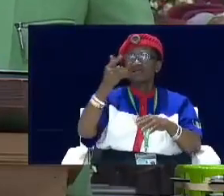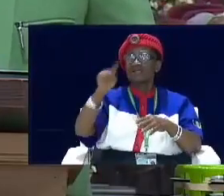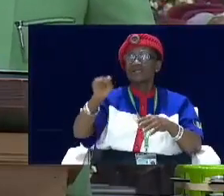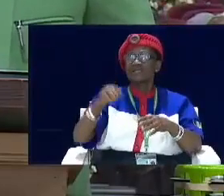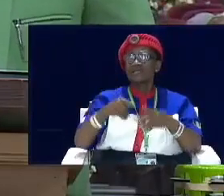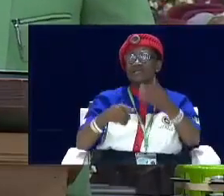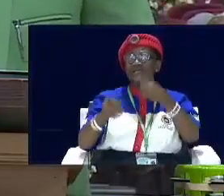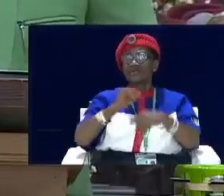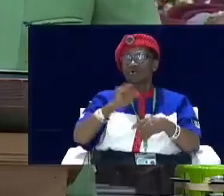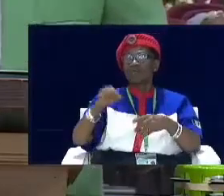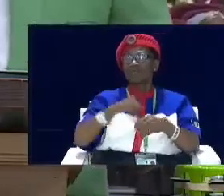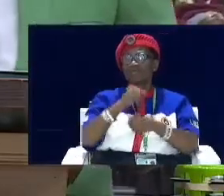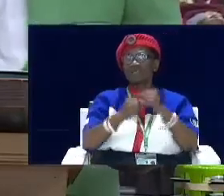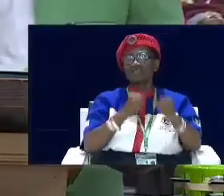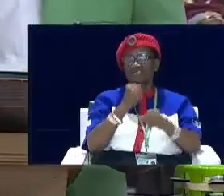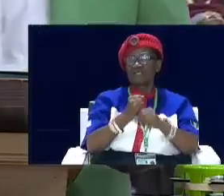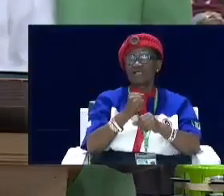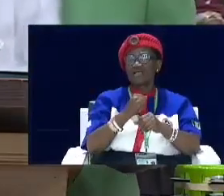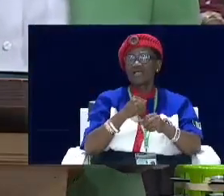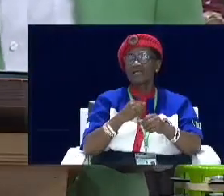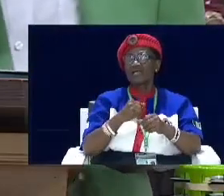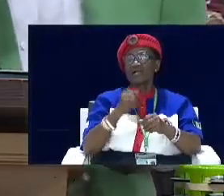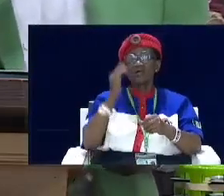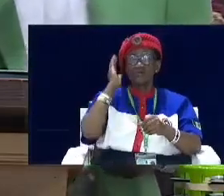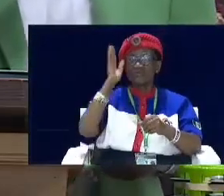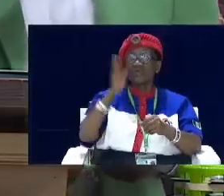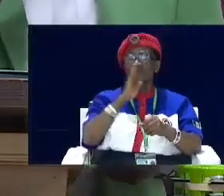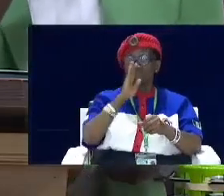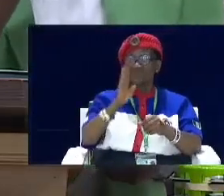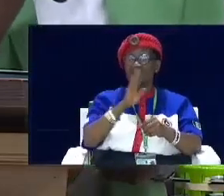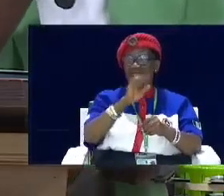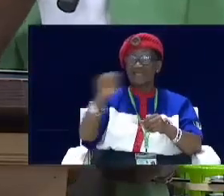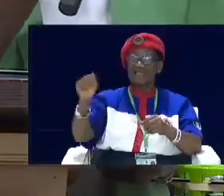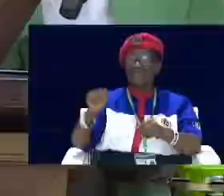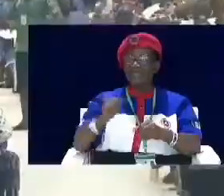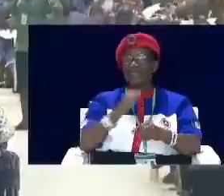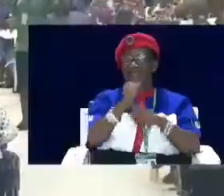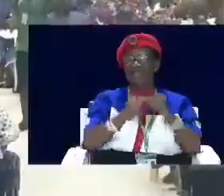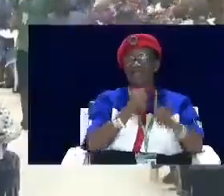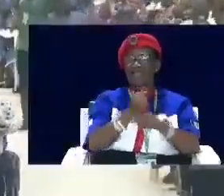nbo. Will be a year of continuous